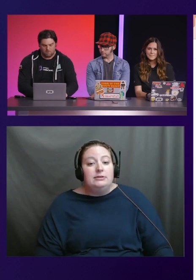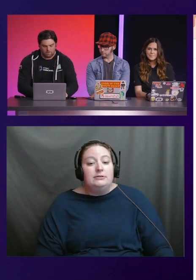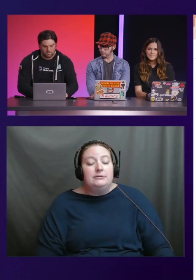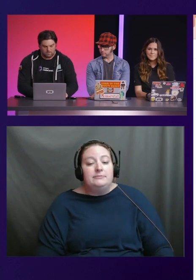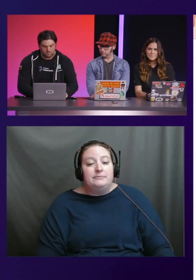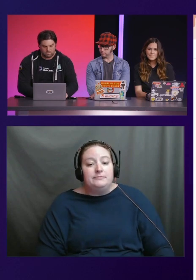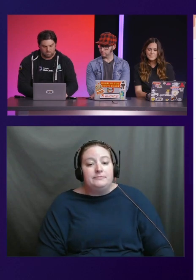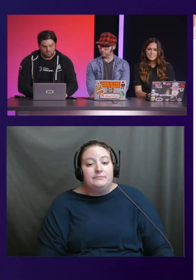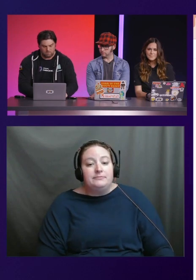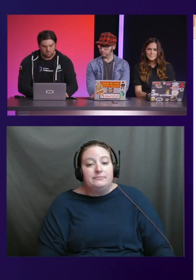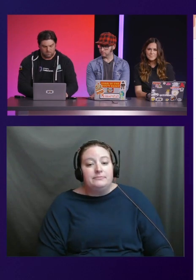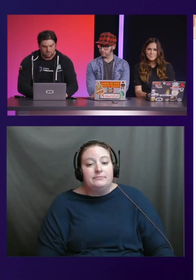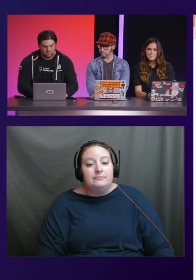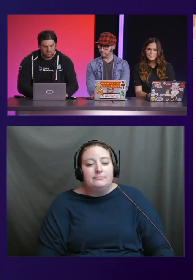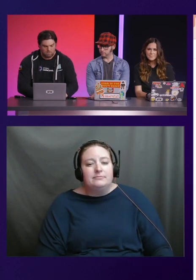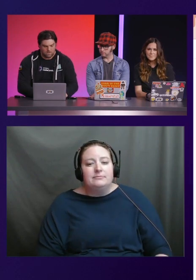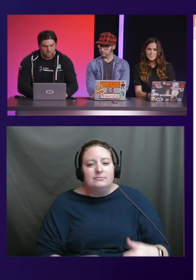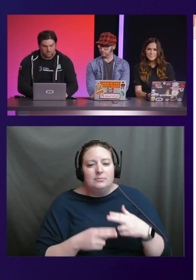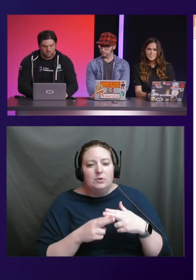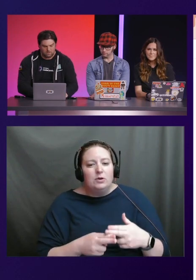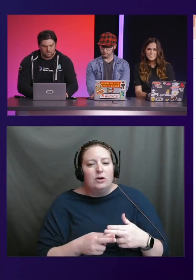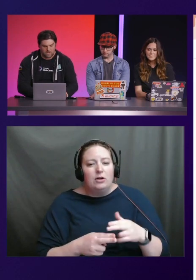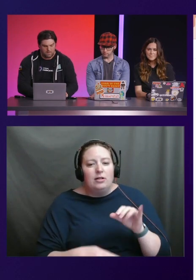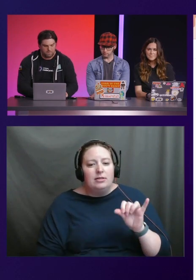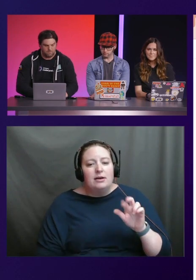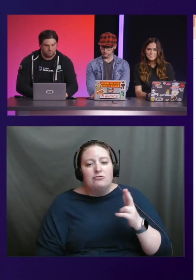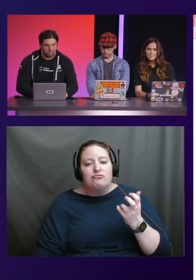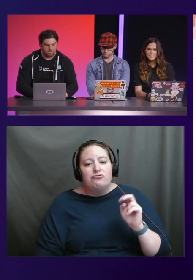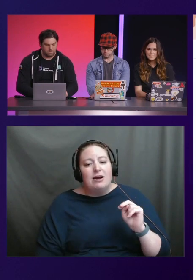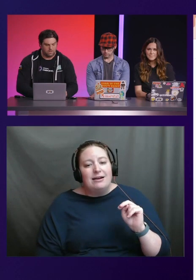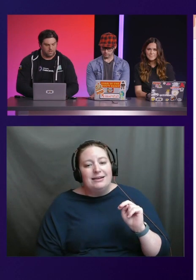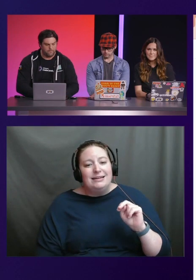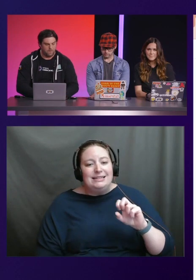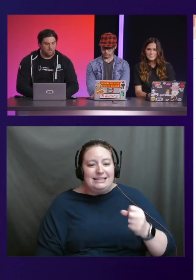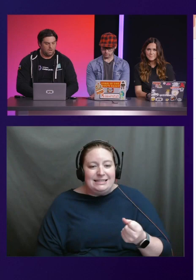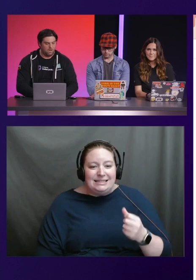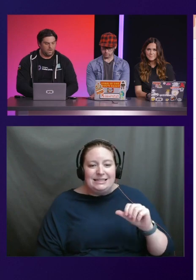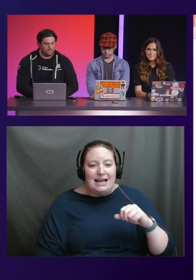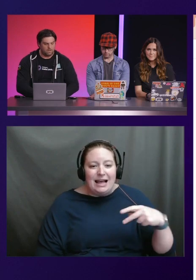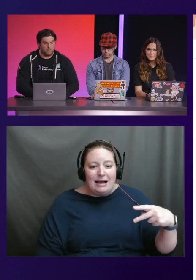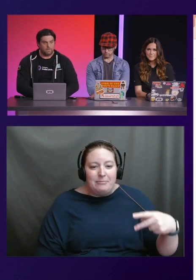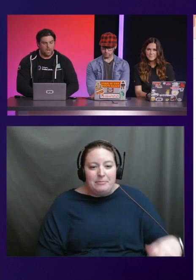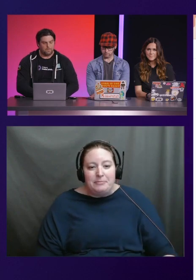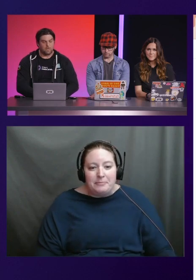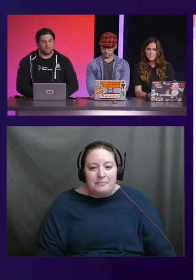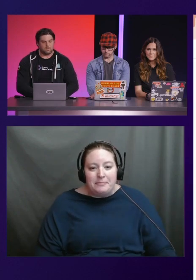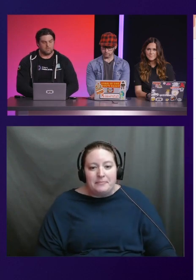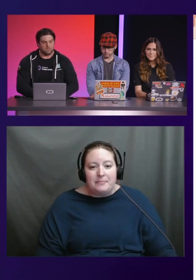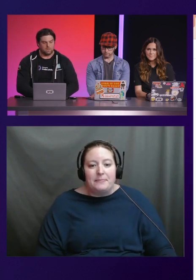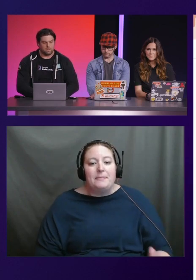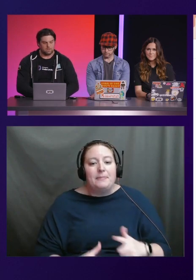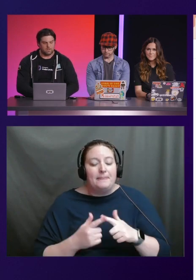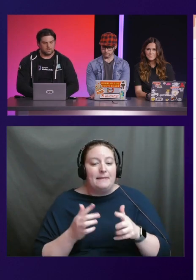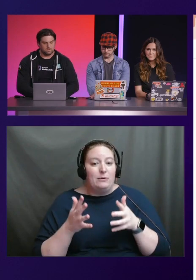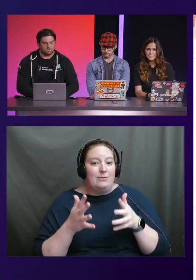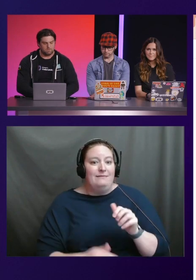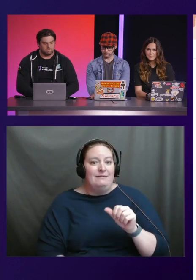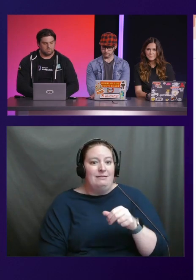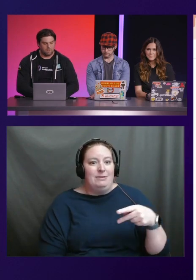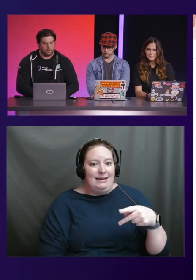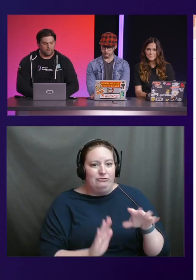We'll call this Ryan's app. And then I'll leave the application